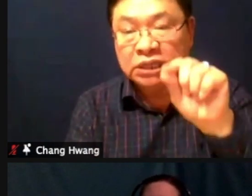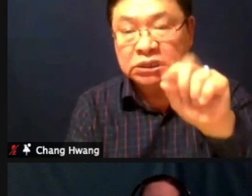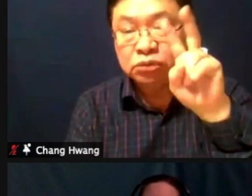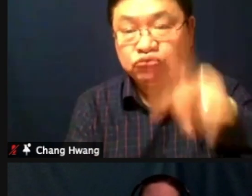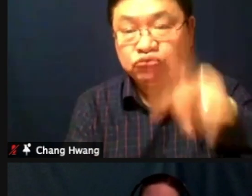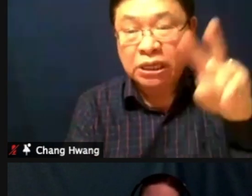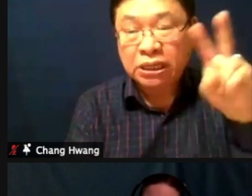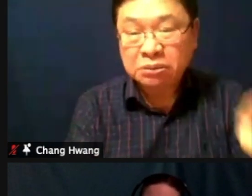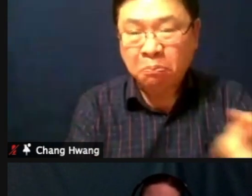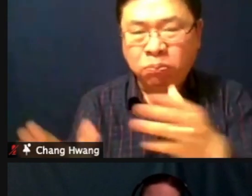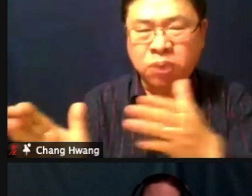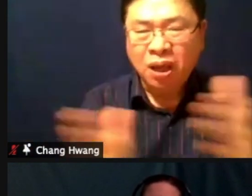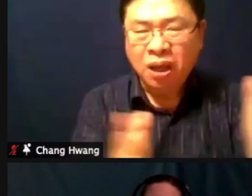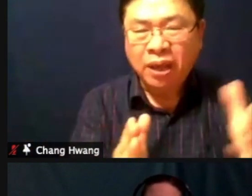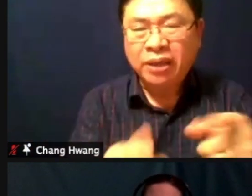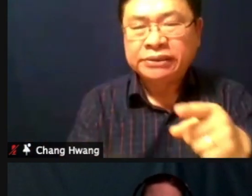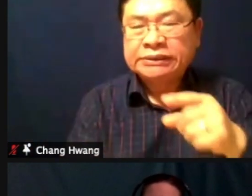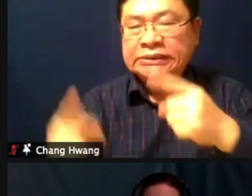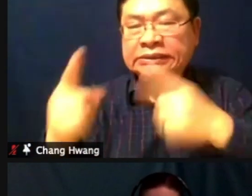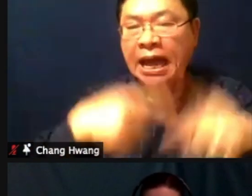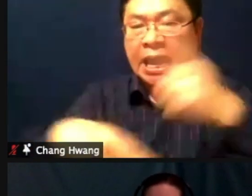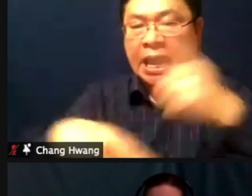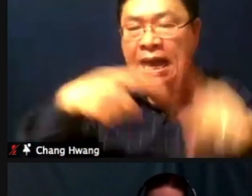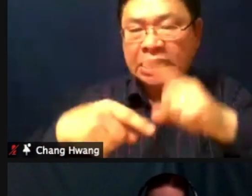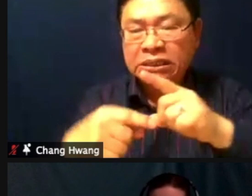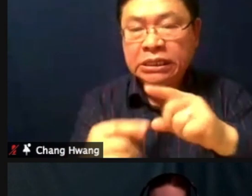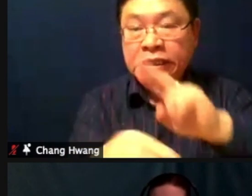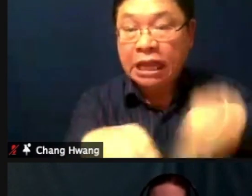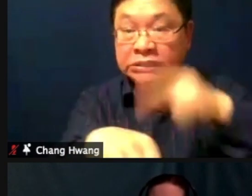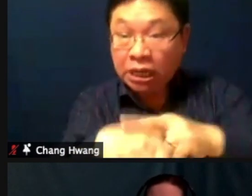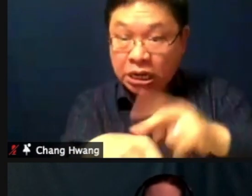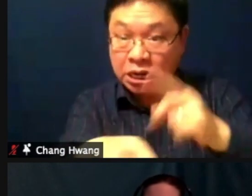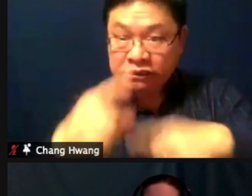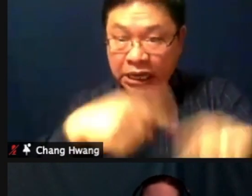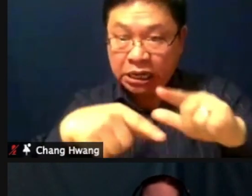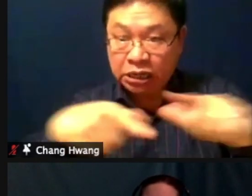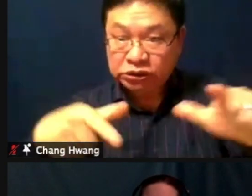In 2018 to 2022,